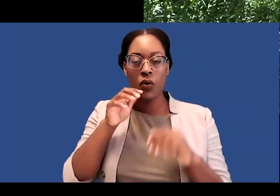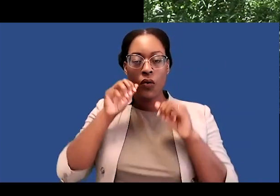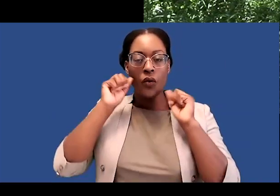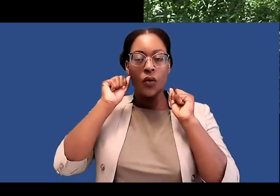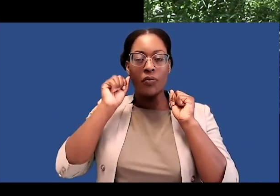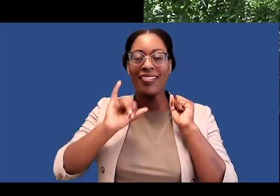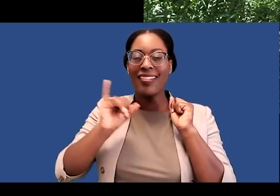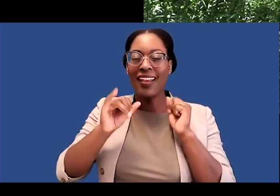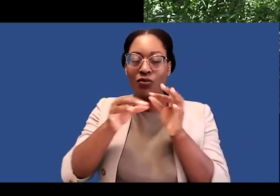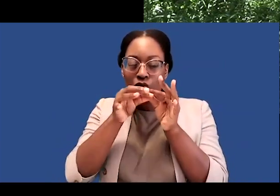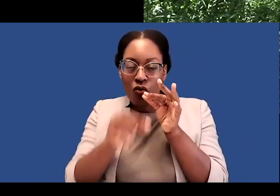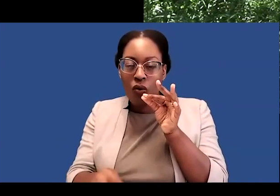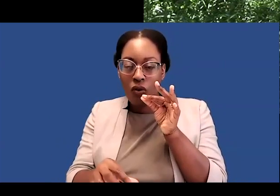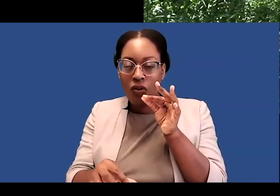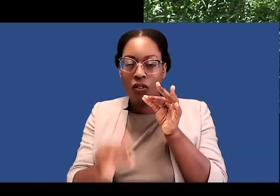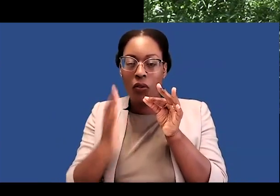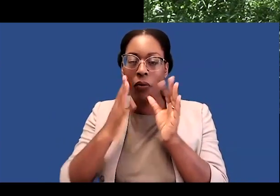on what your mouth is doing.